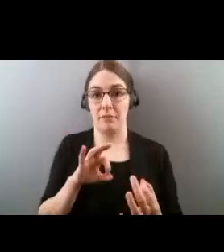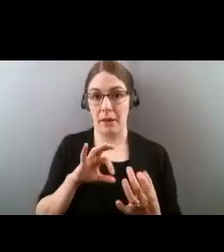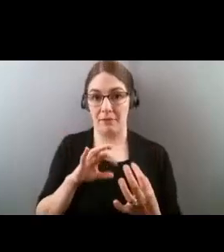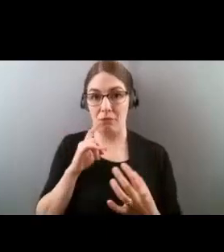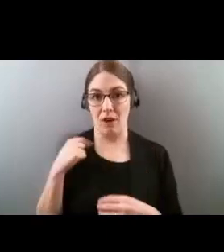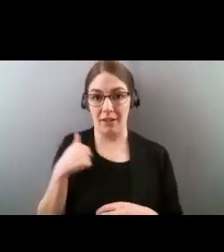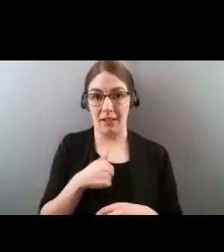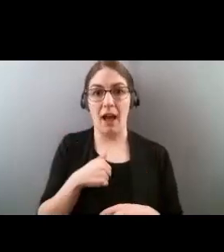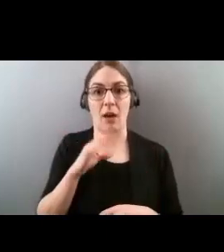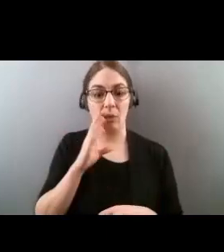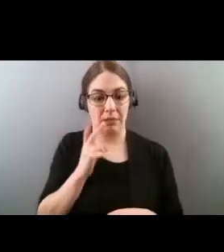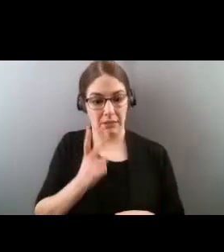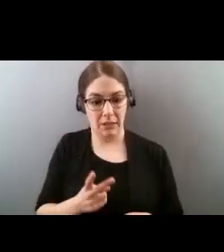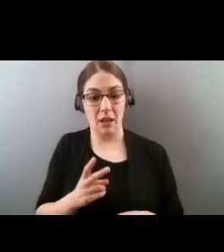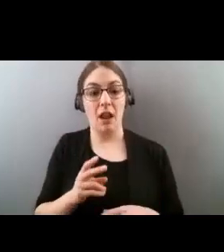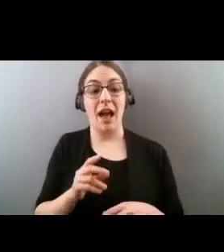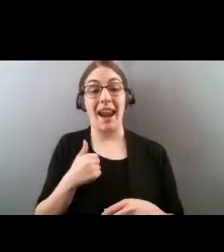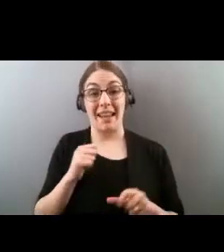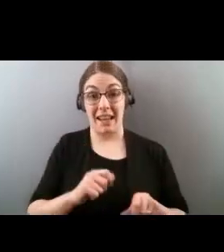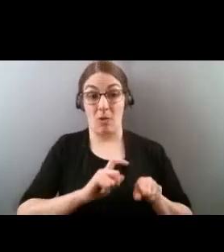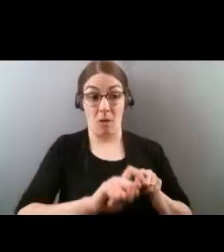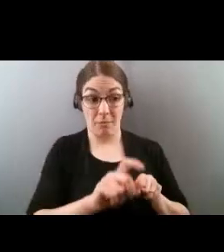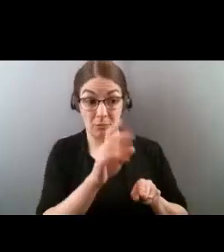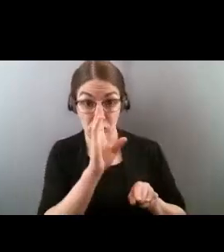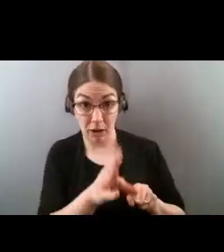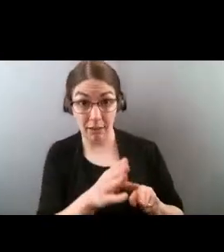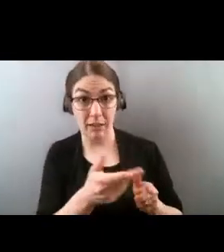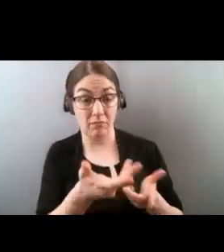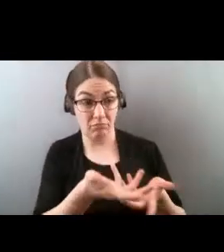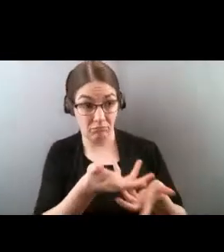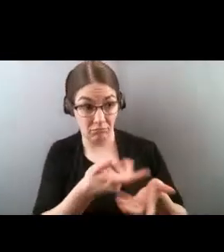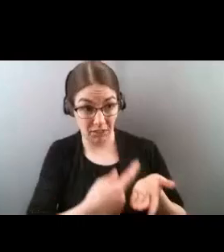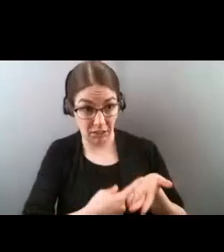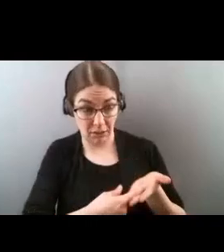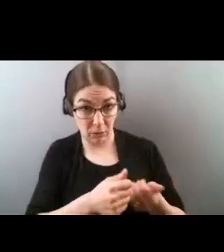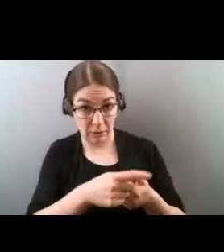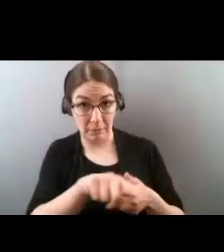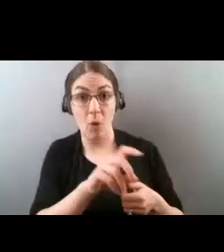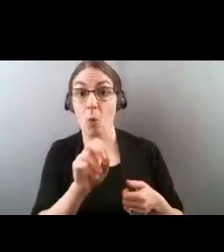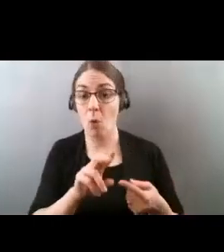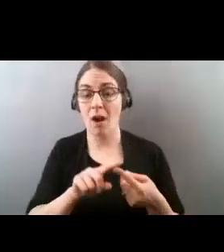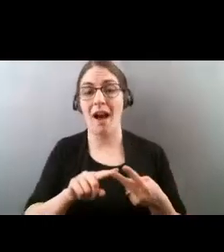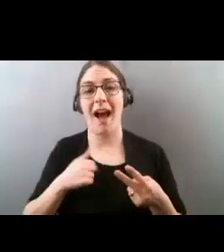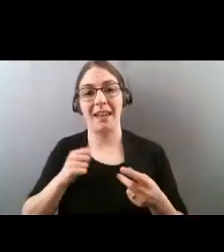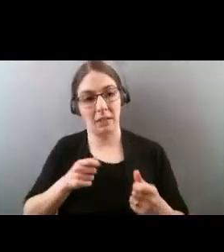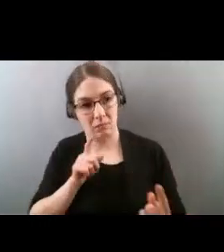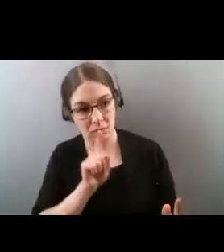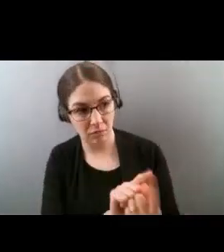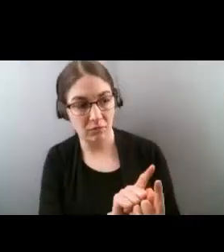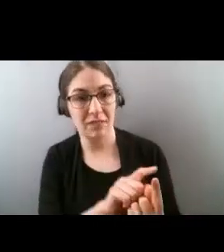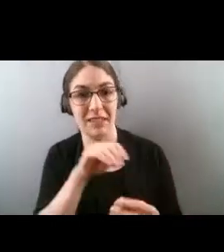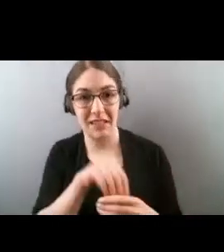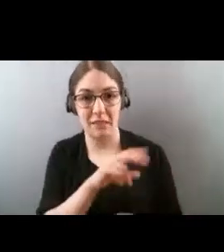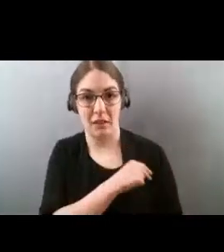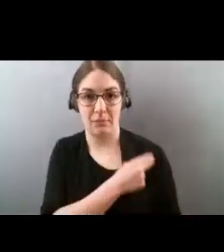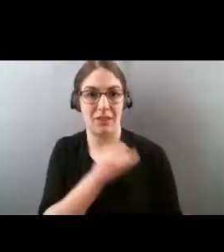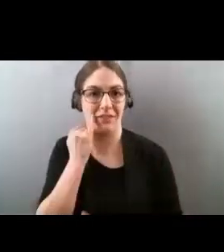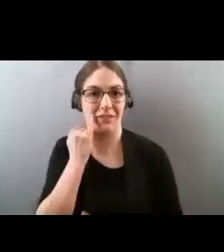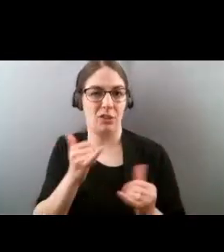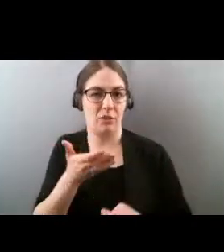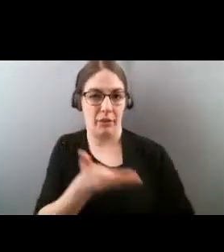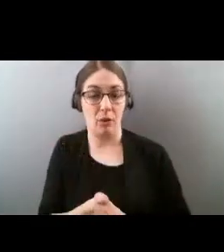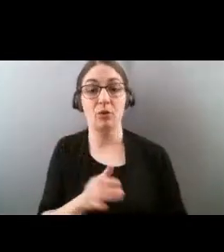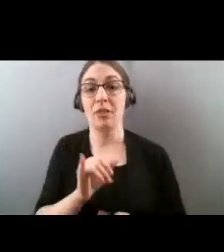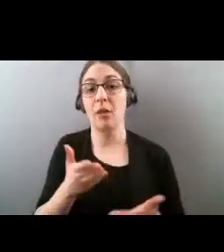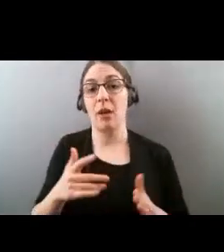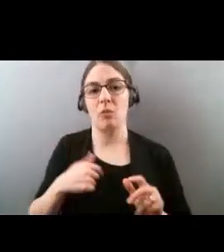then I could either call them directly so we could have a conversation, or I would go to them in the hospital if they were still there. So then we could have a